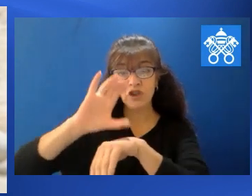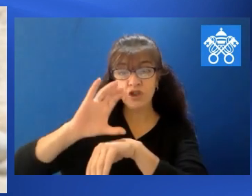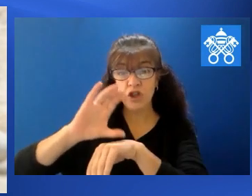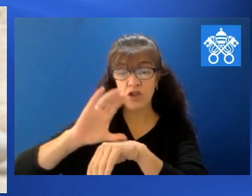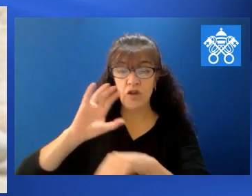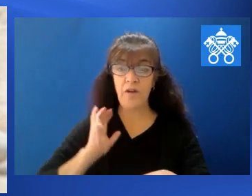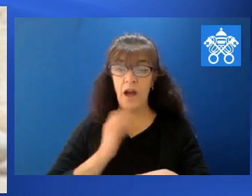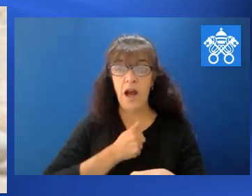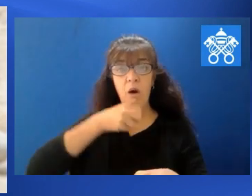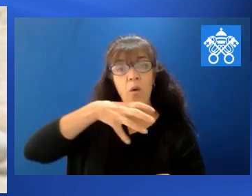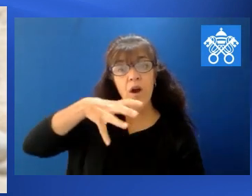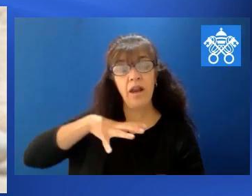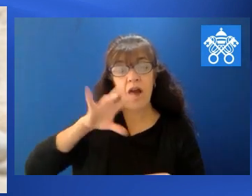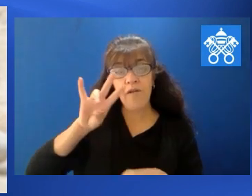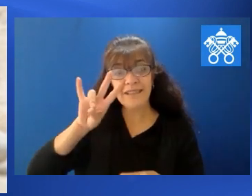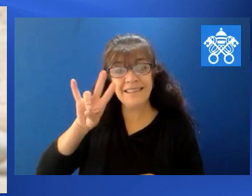the